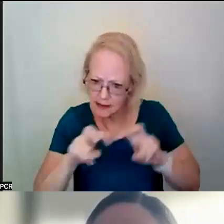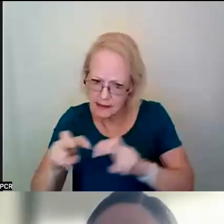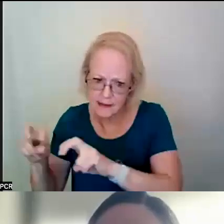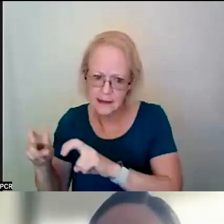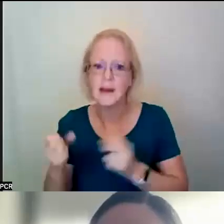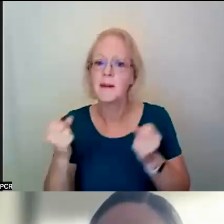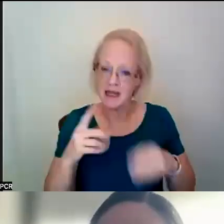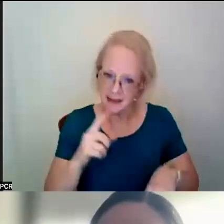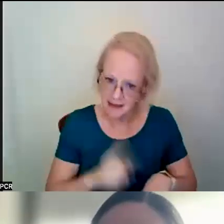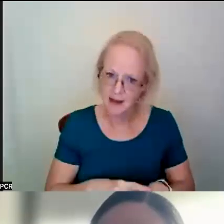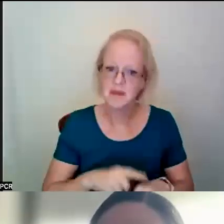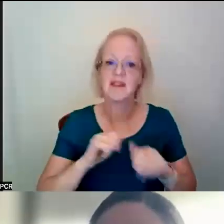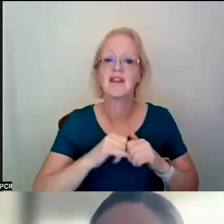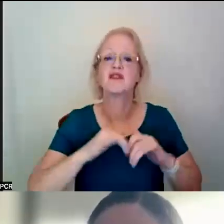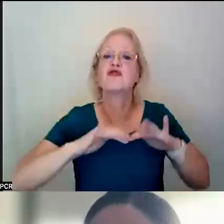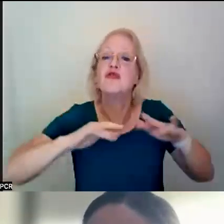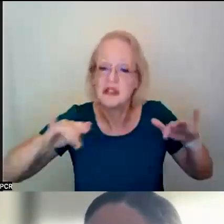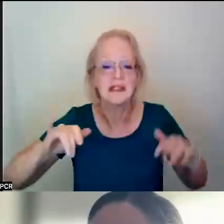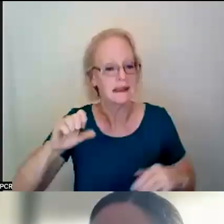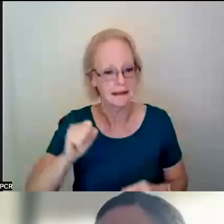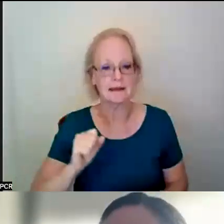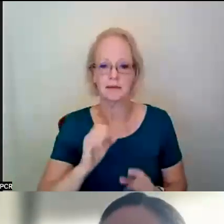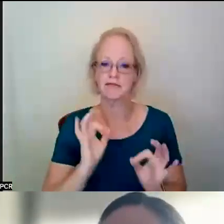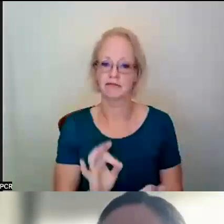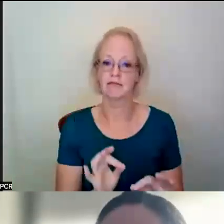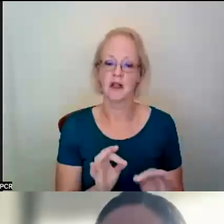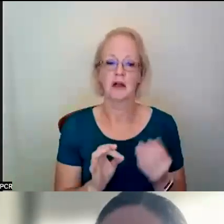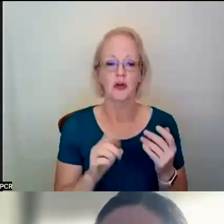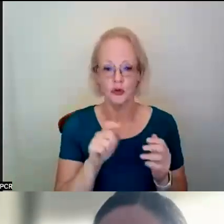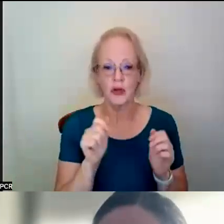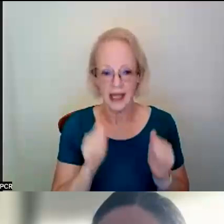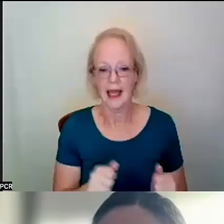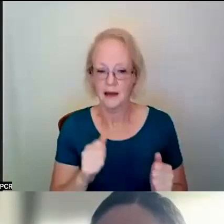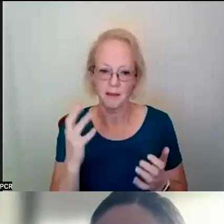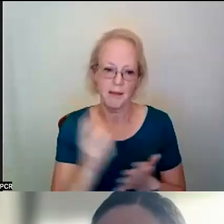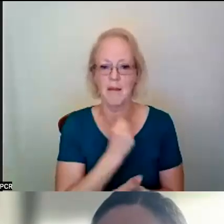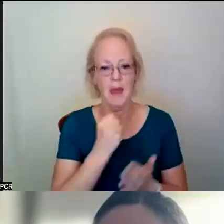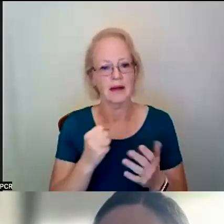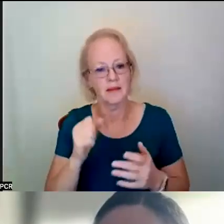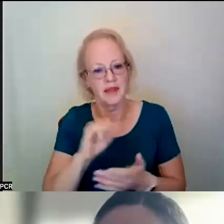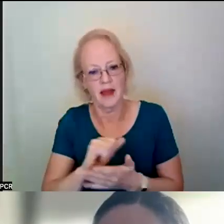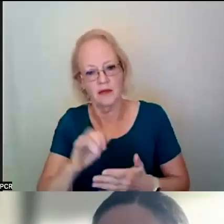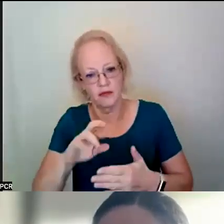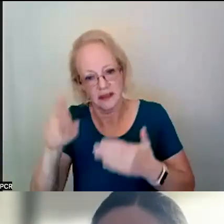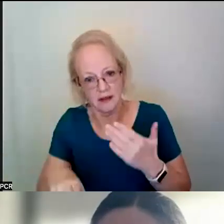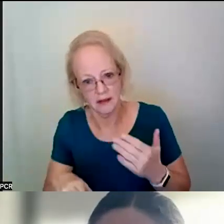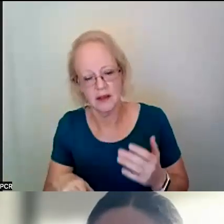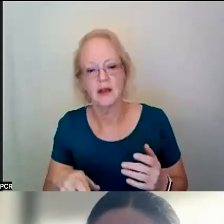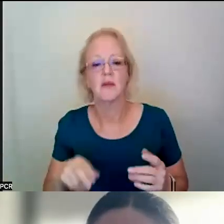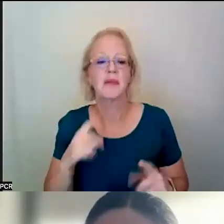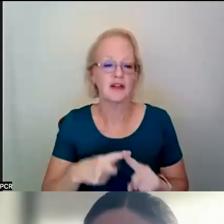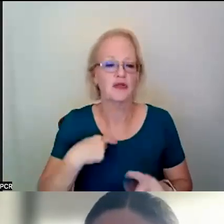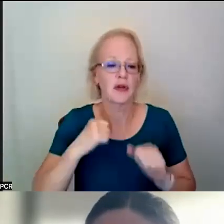times diversification is a way to go where you can maximize results and minimize